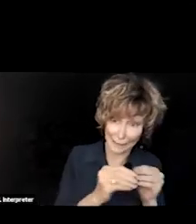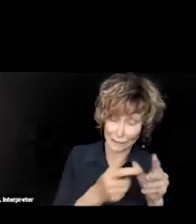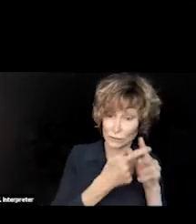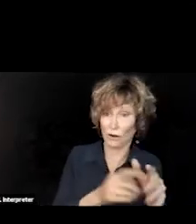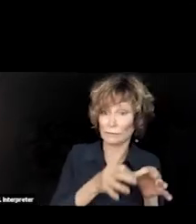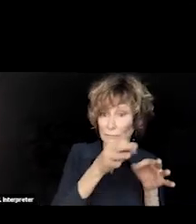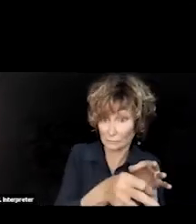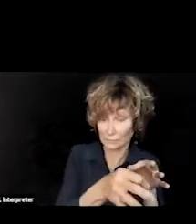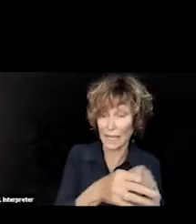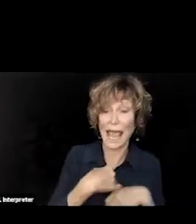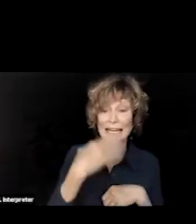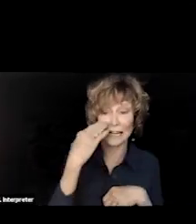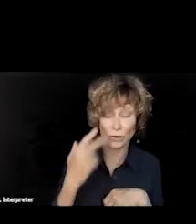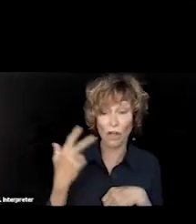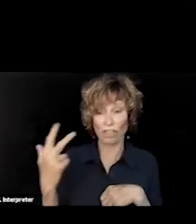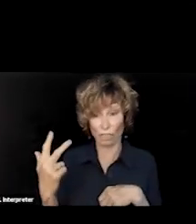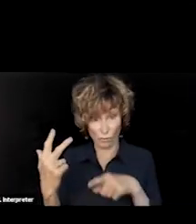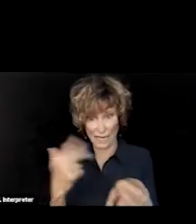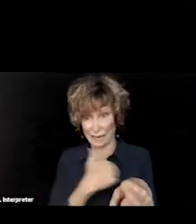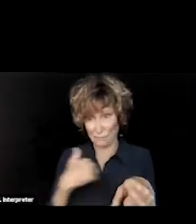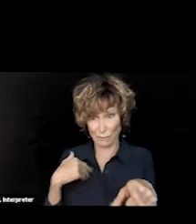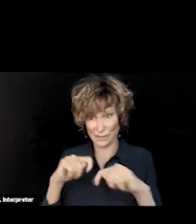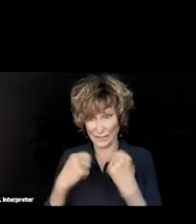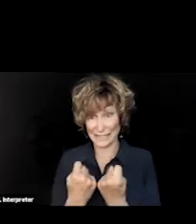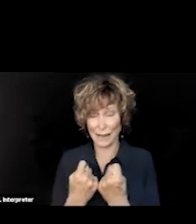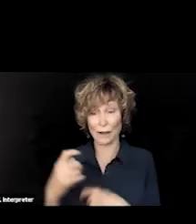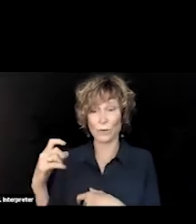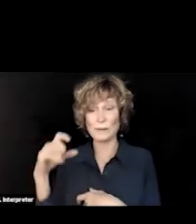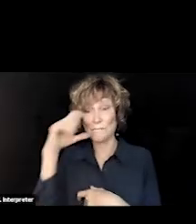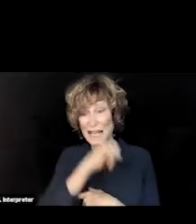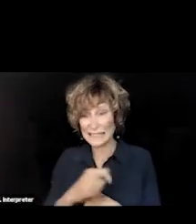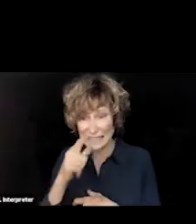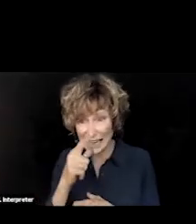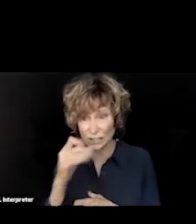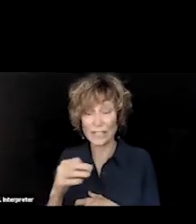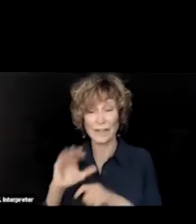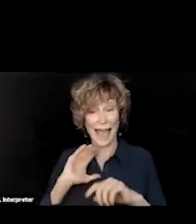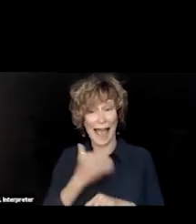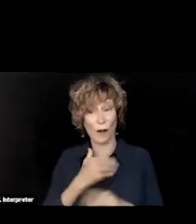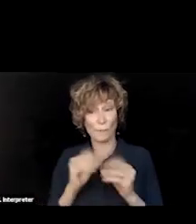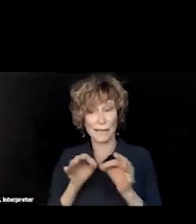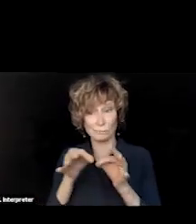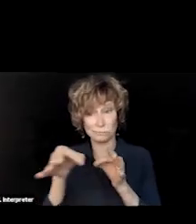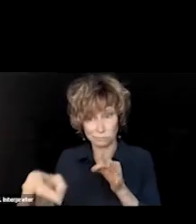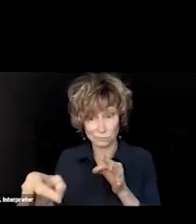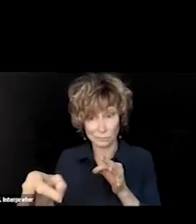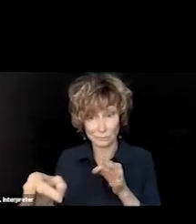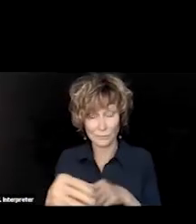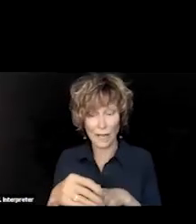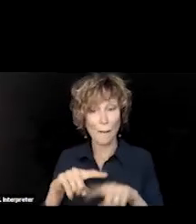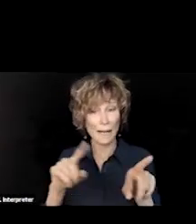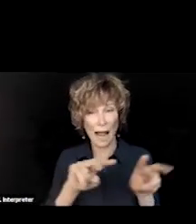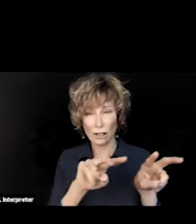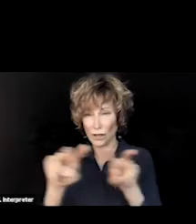late. And I knew 3 members of the team might have to miss their lunch if we ran late. But as I looked around